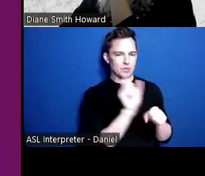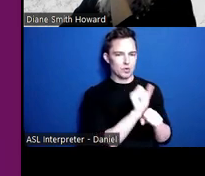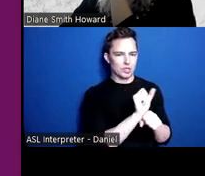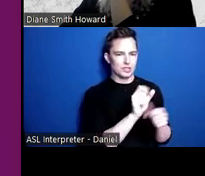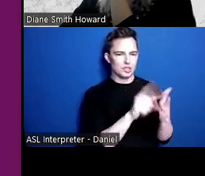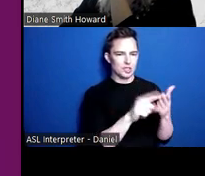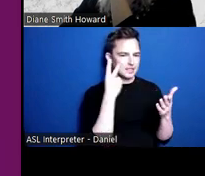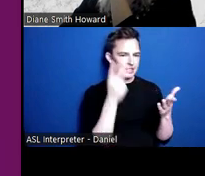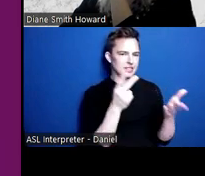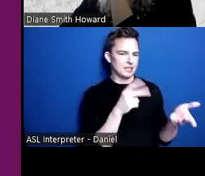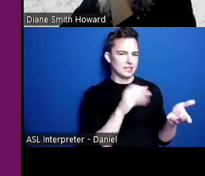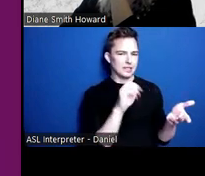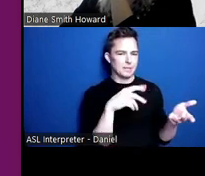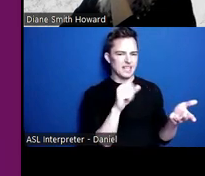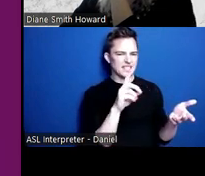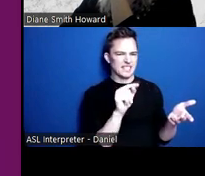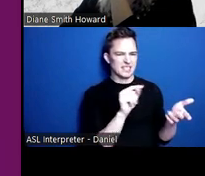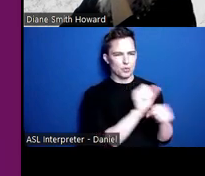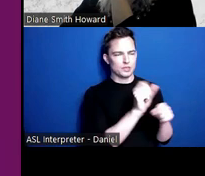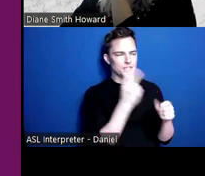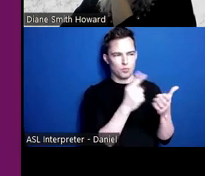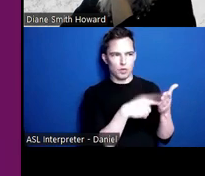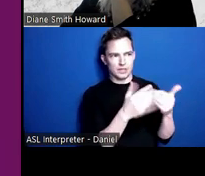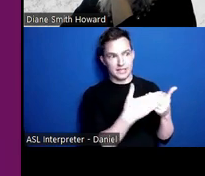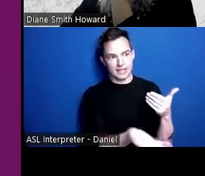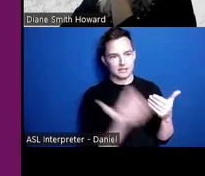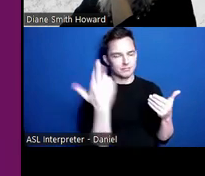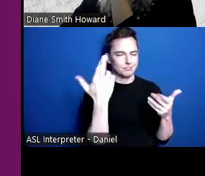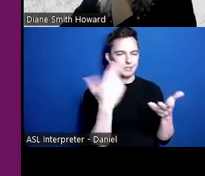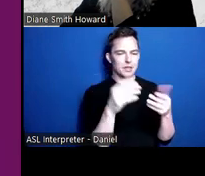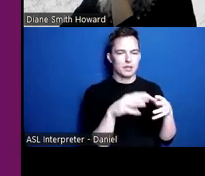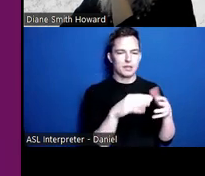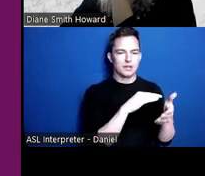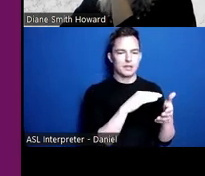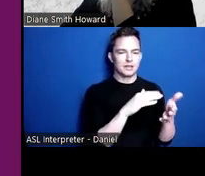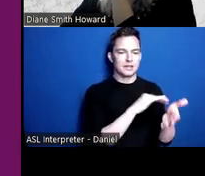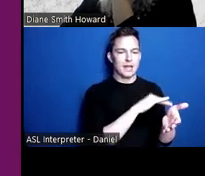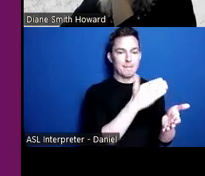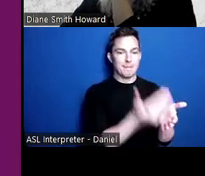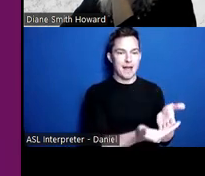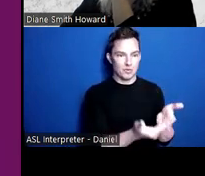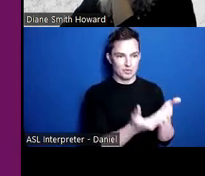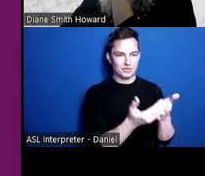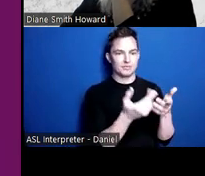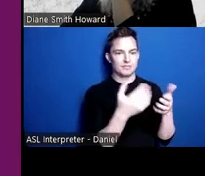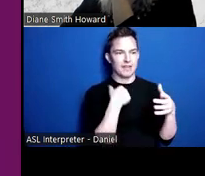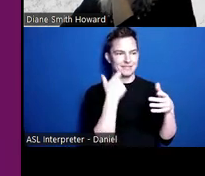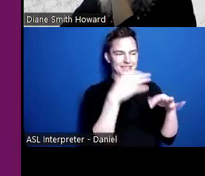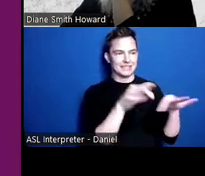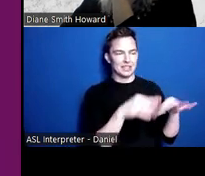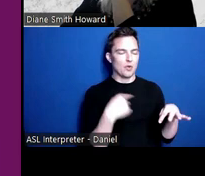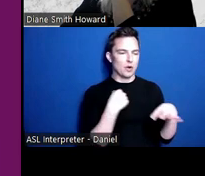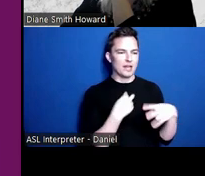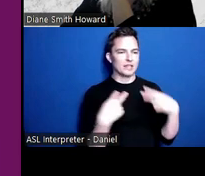next for that. Because given the numbers I've kind of just described, I think we're kind of at a crossroads about, you